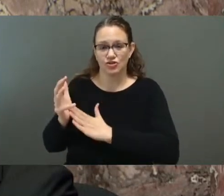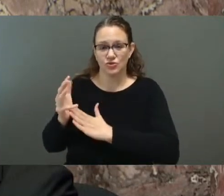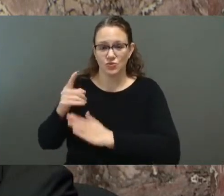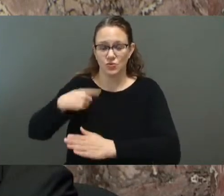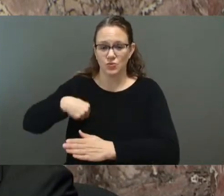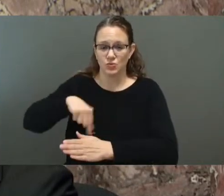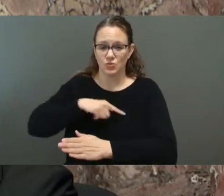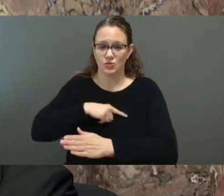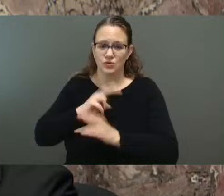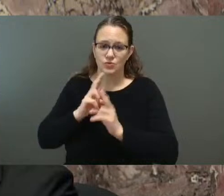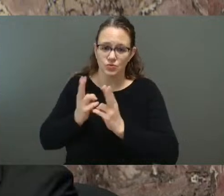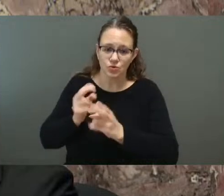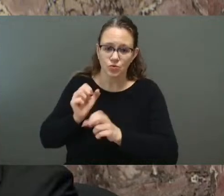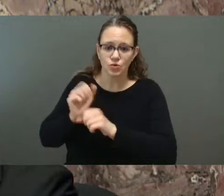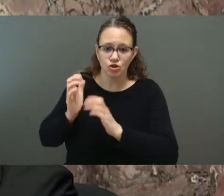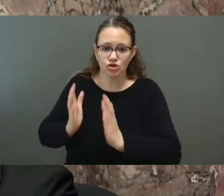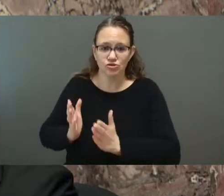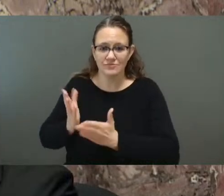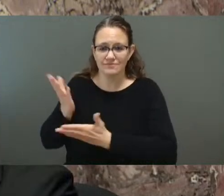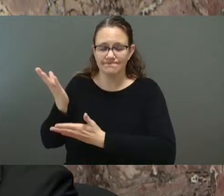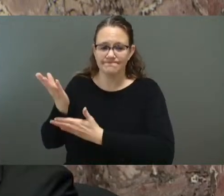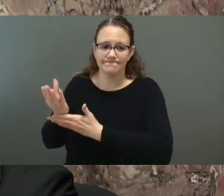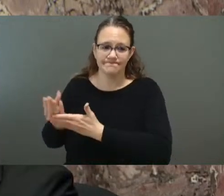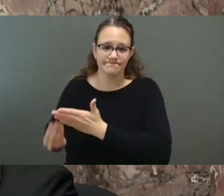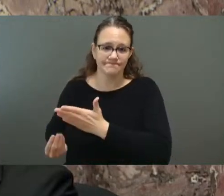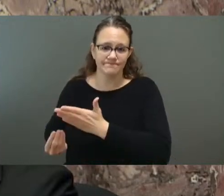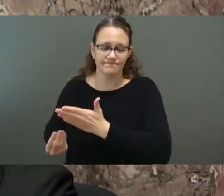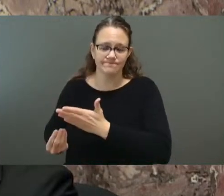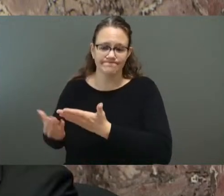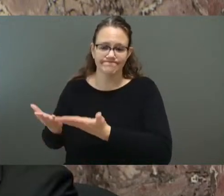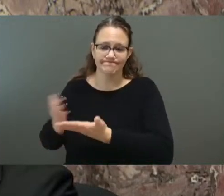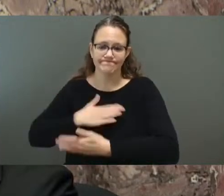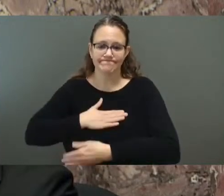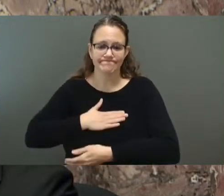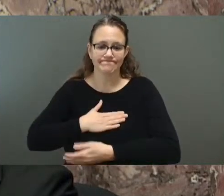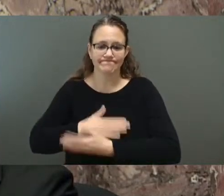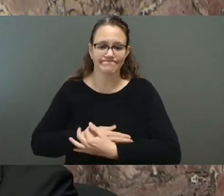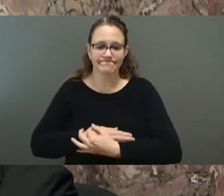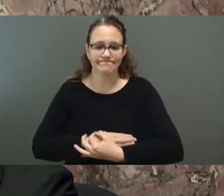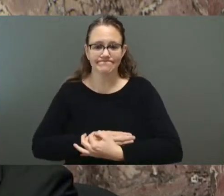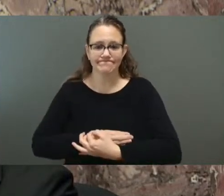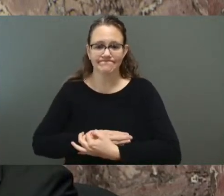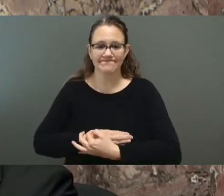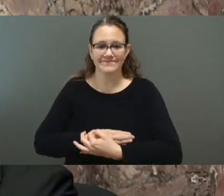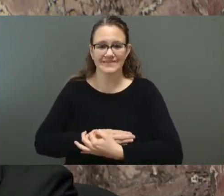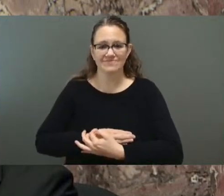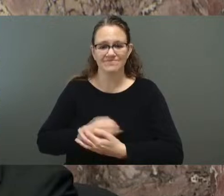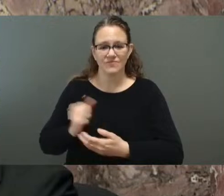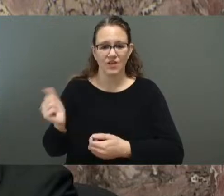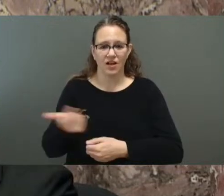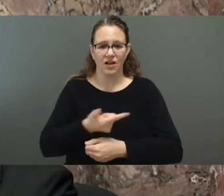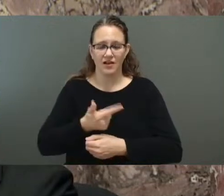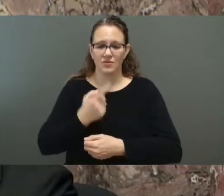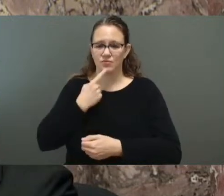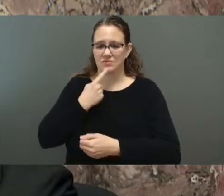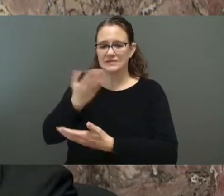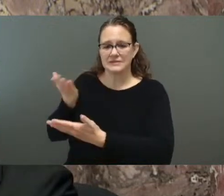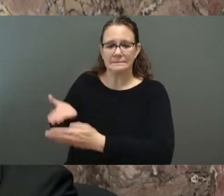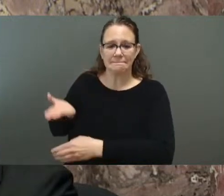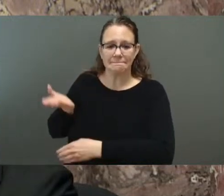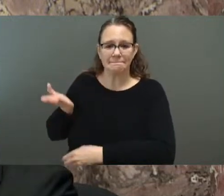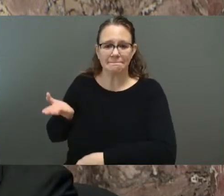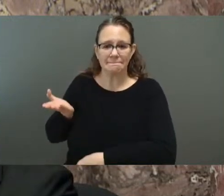British Columbia lost a remarkable human being. Kim Novak, the president of United Food and